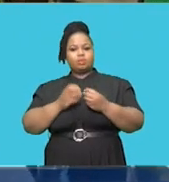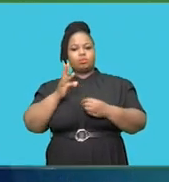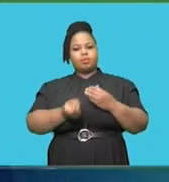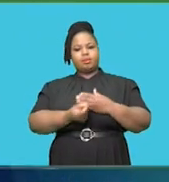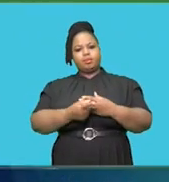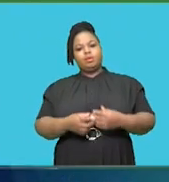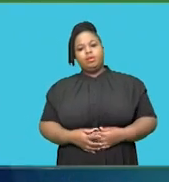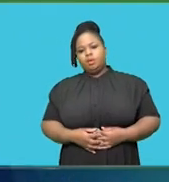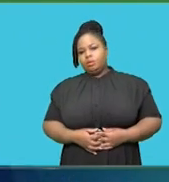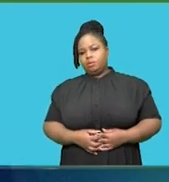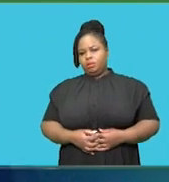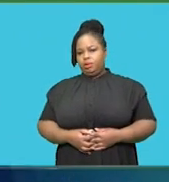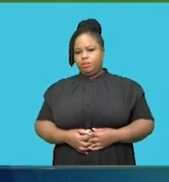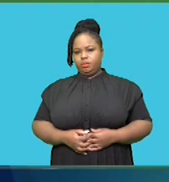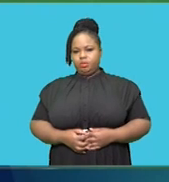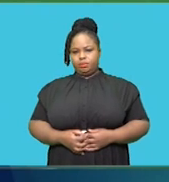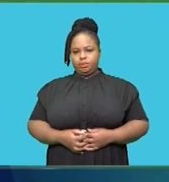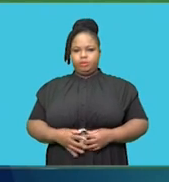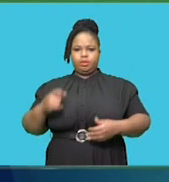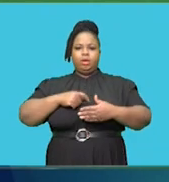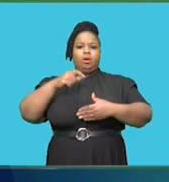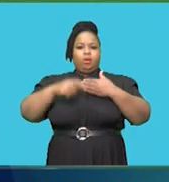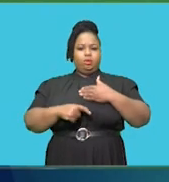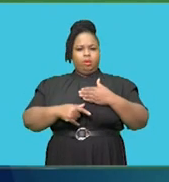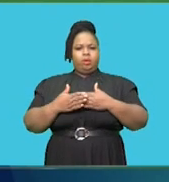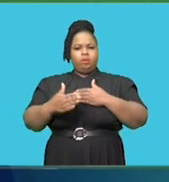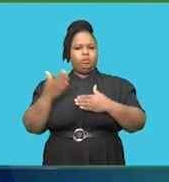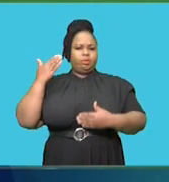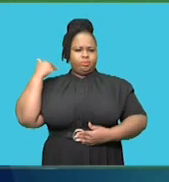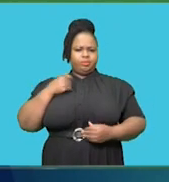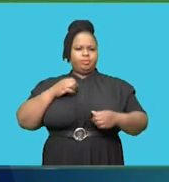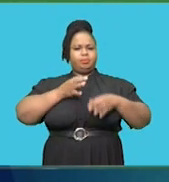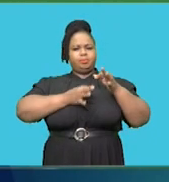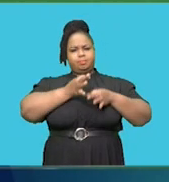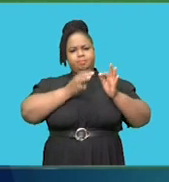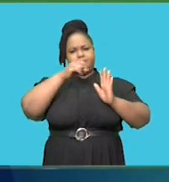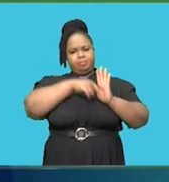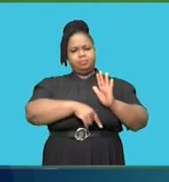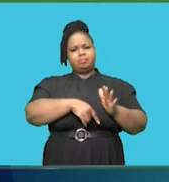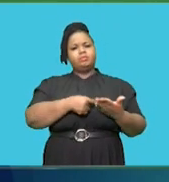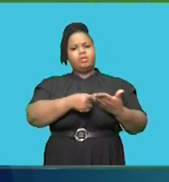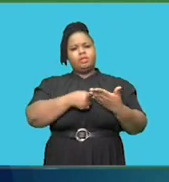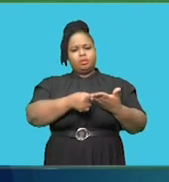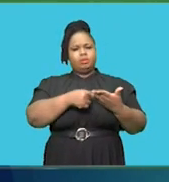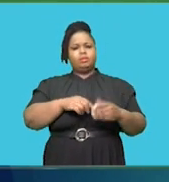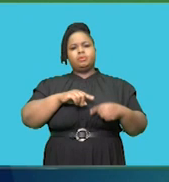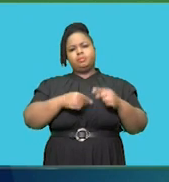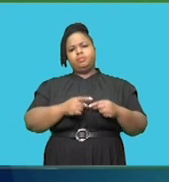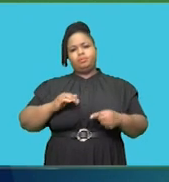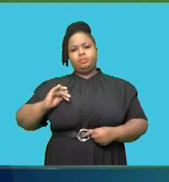zisenzeka. Throughout the conference, we divide deep into critical issues affecting our fellow women in